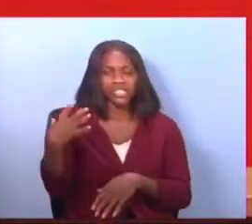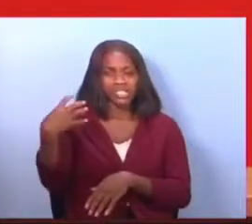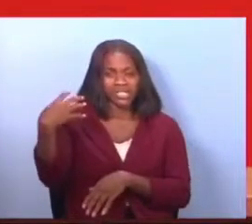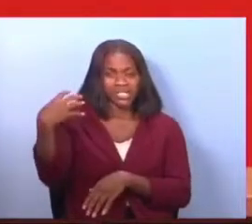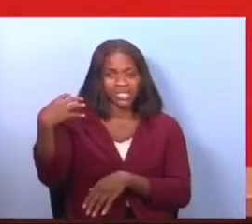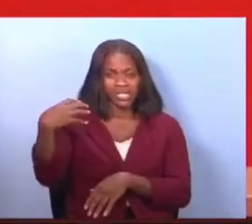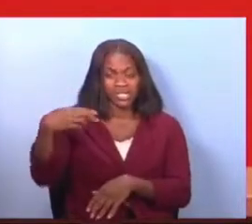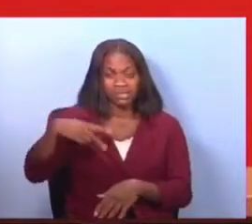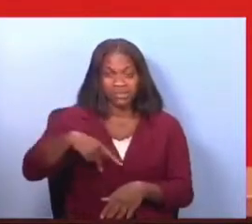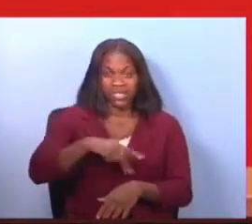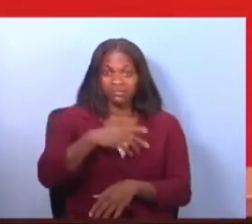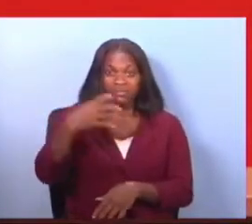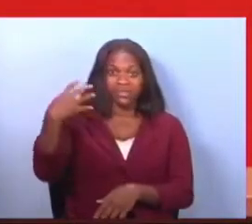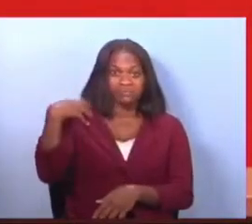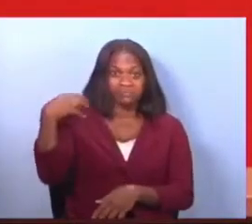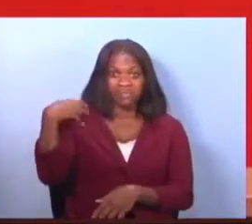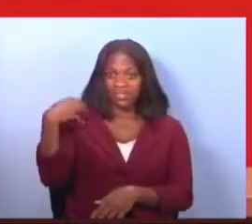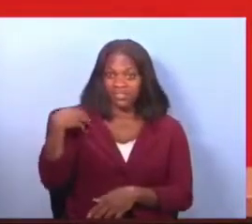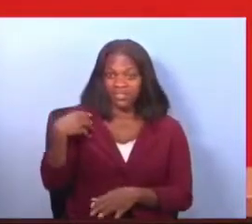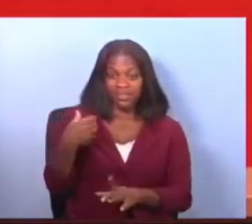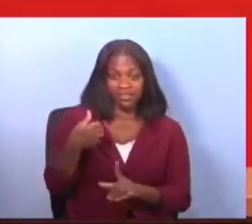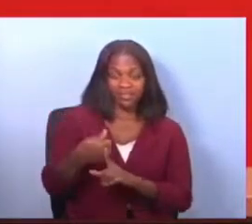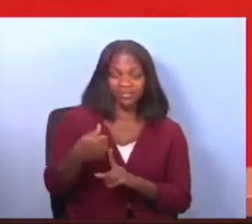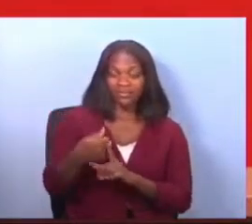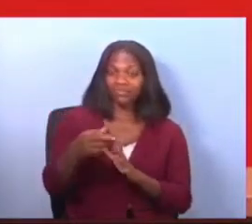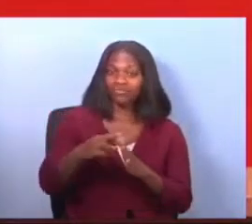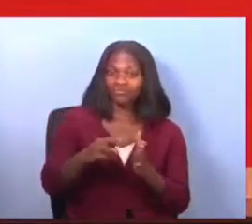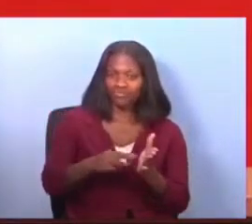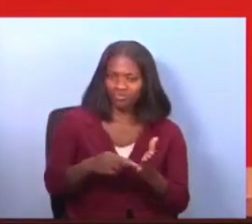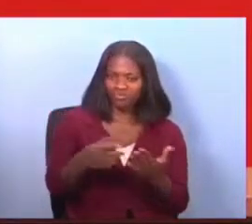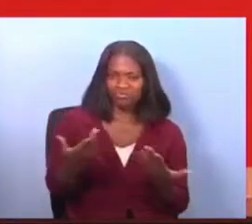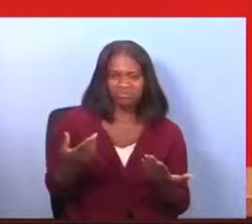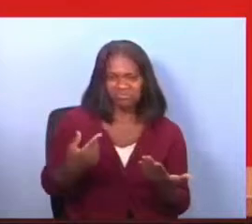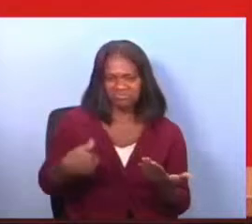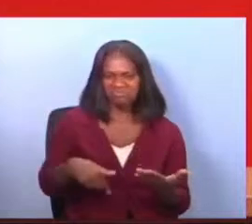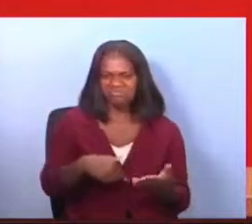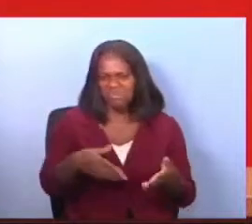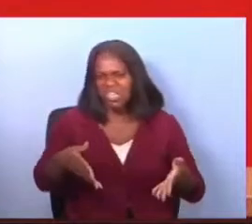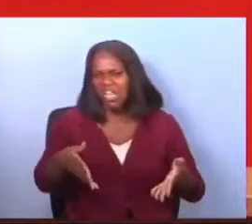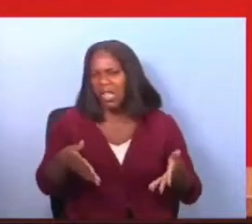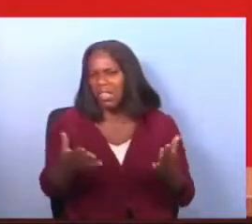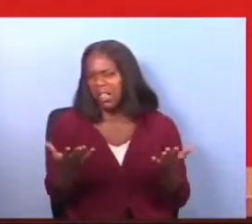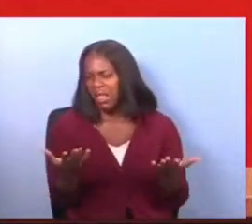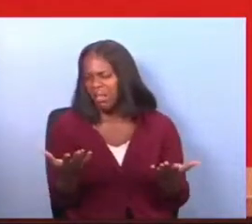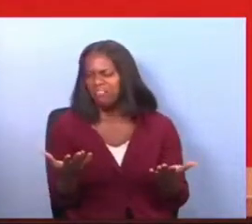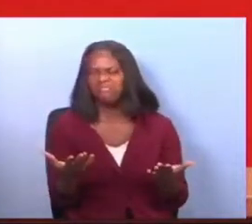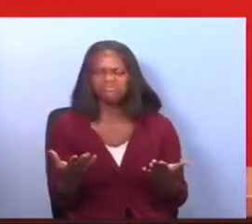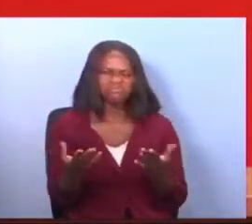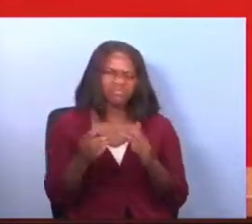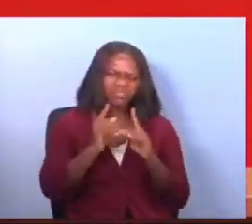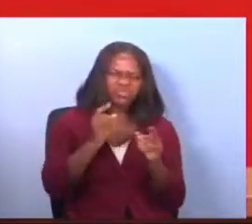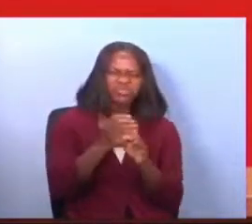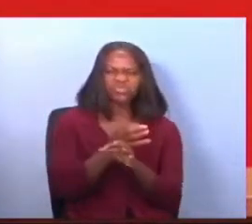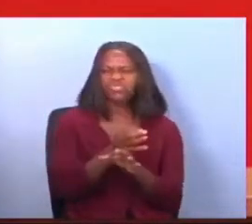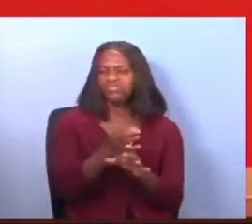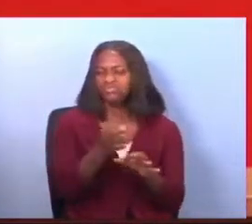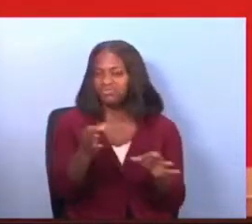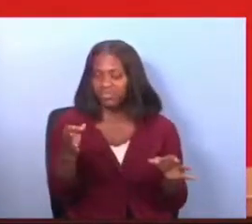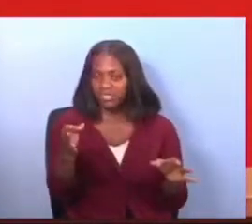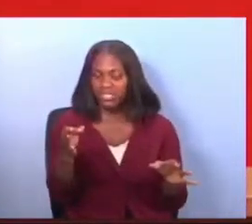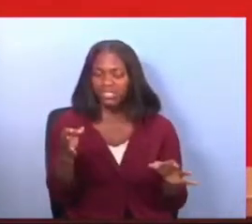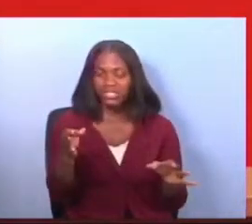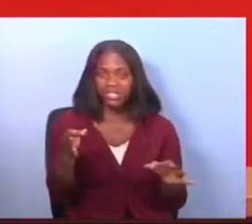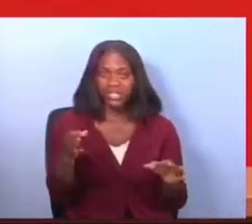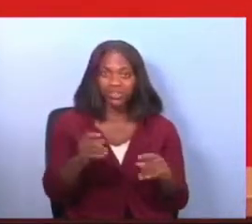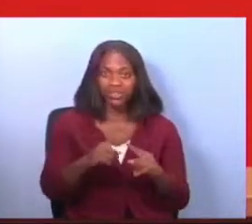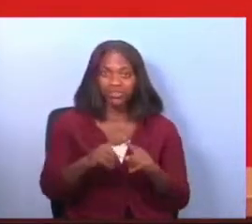rules. Therefore, we are allowing members to come in a way that by strict application of